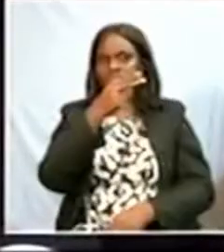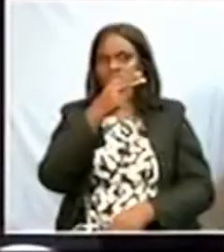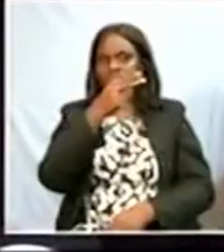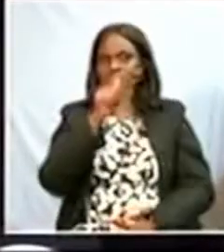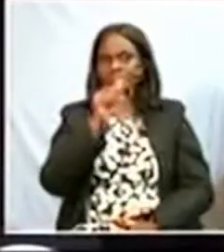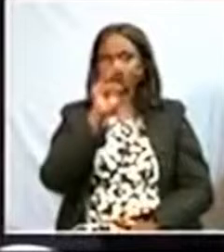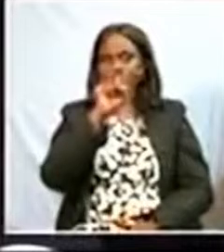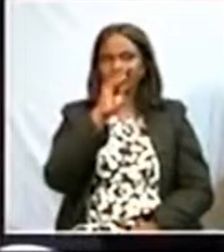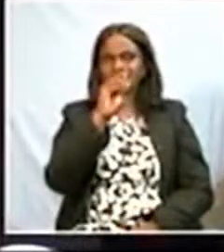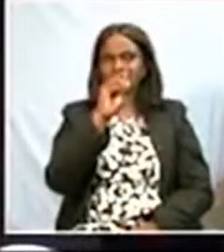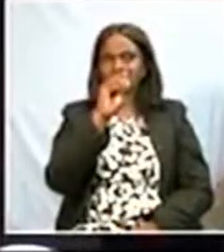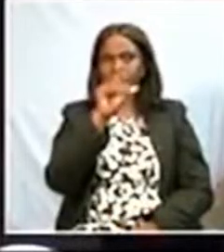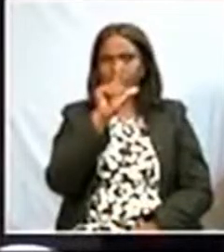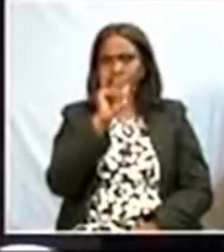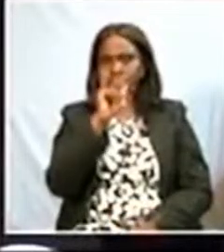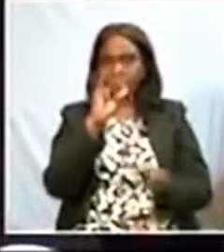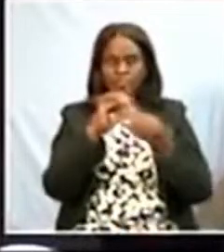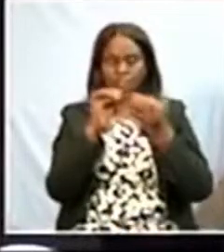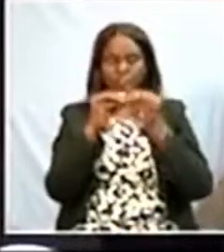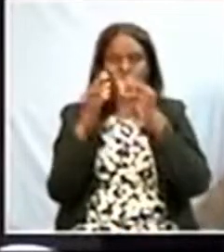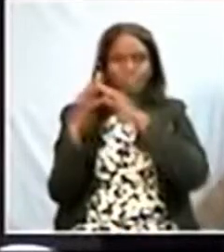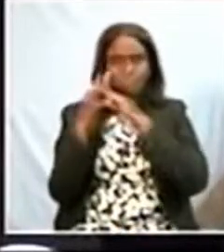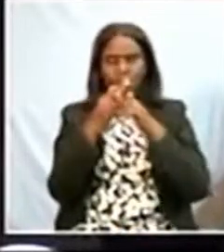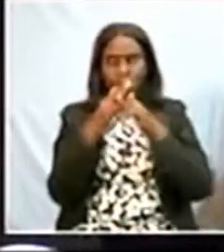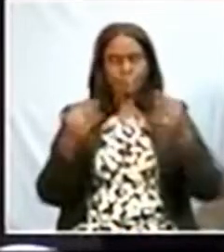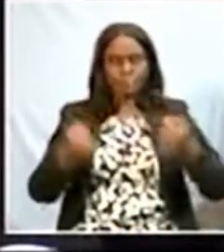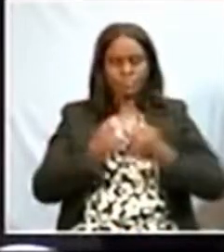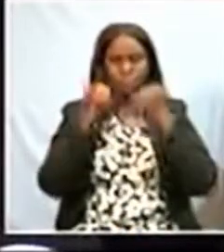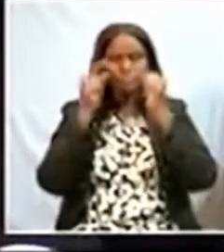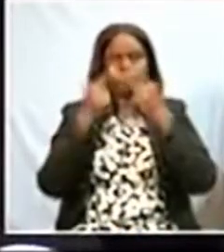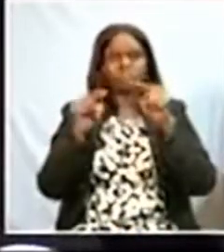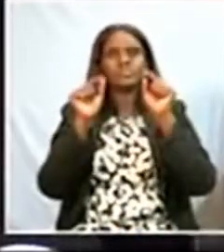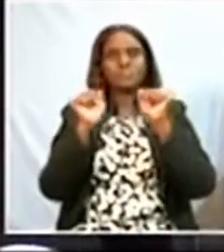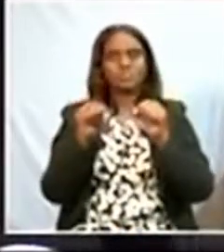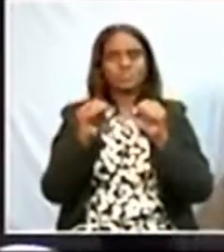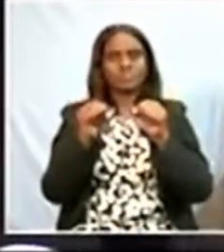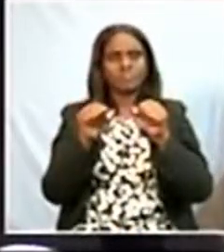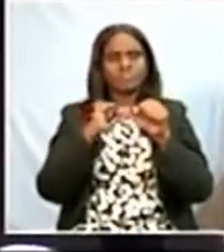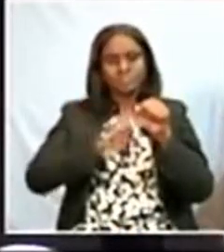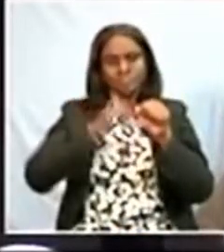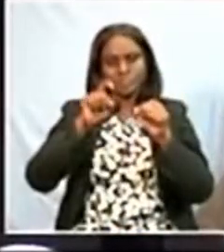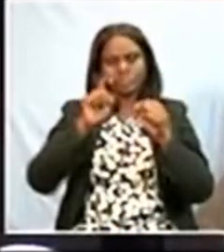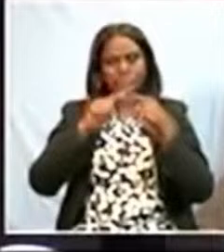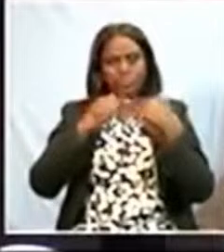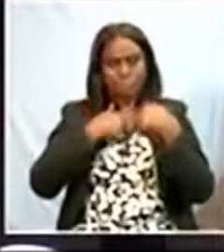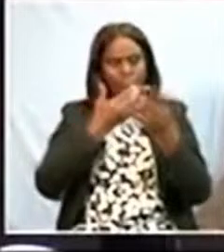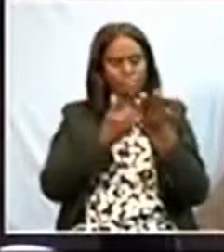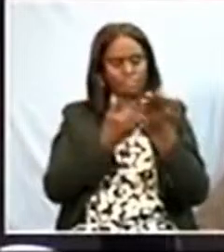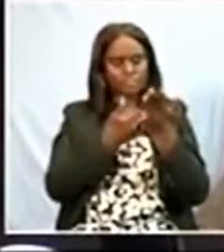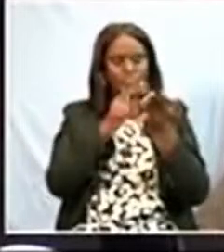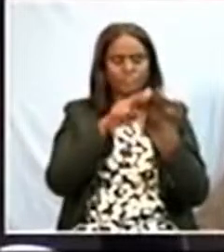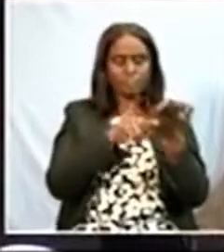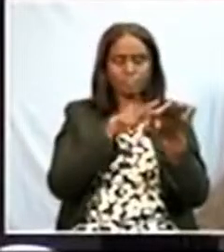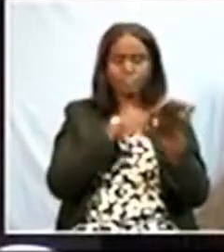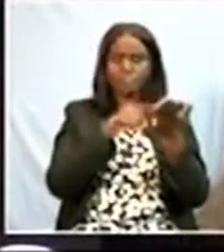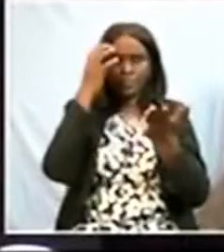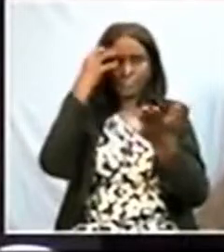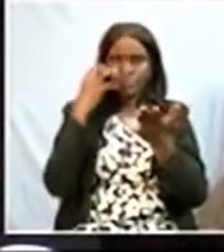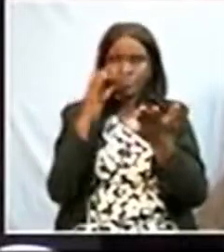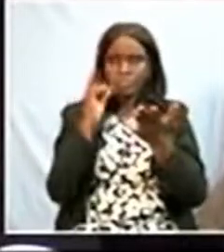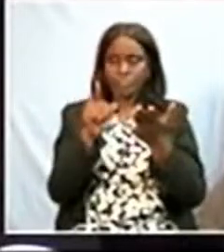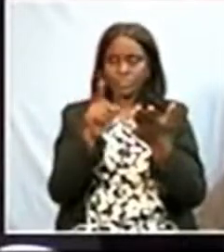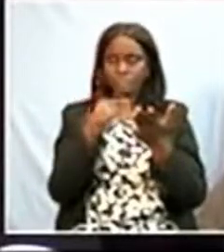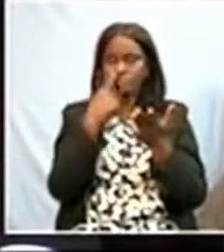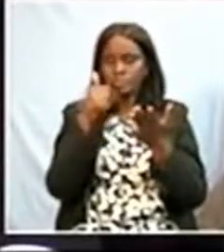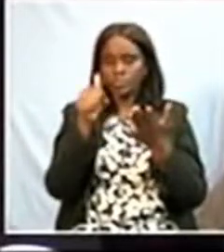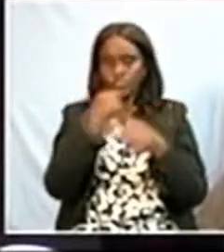the number is quite huge. So an accident may occur. So we need to have on a record that specific officer